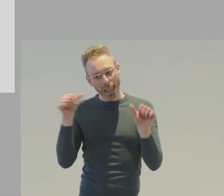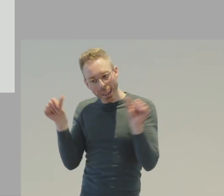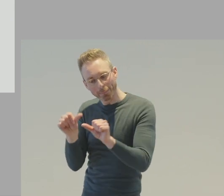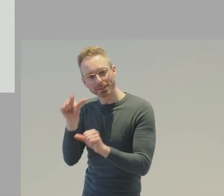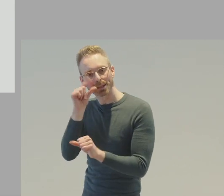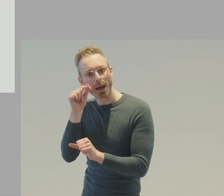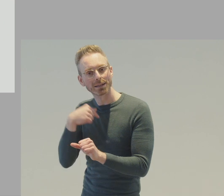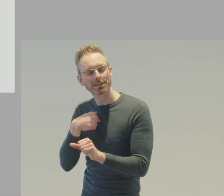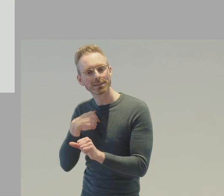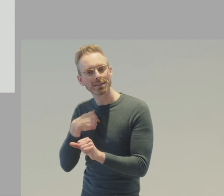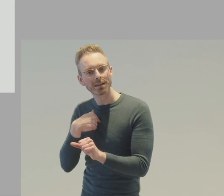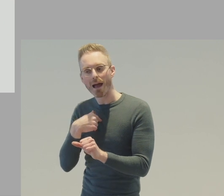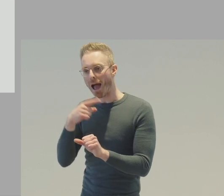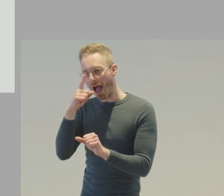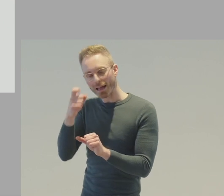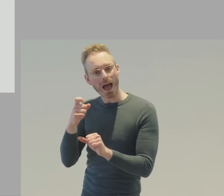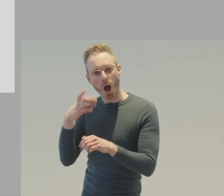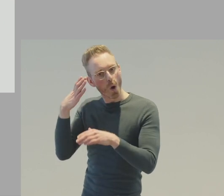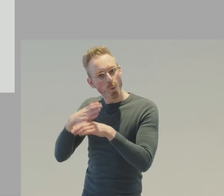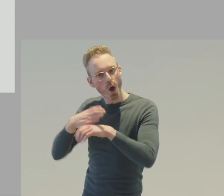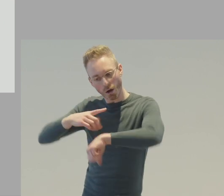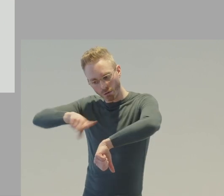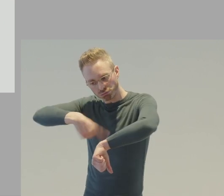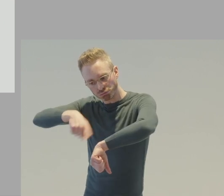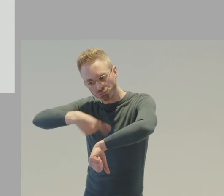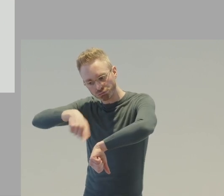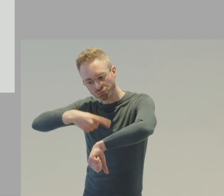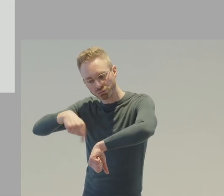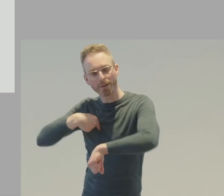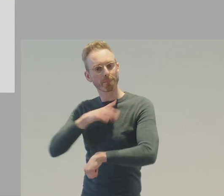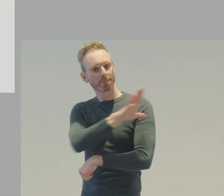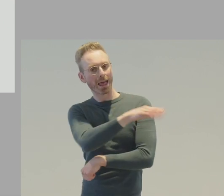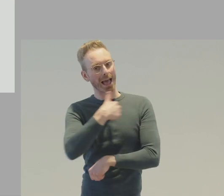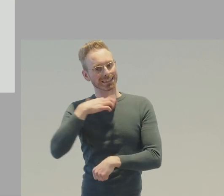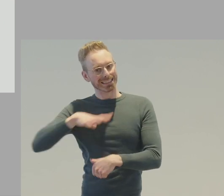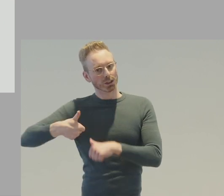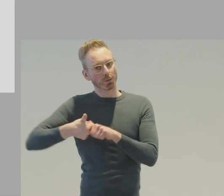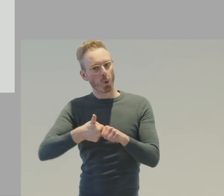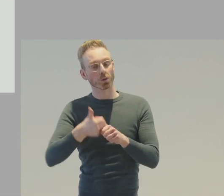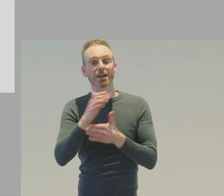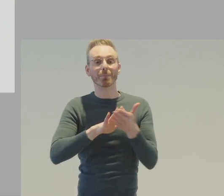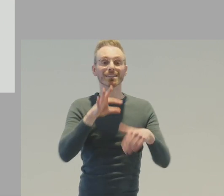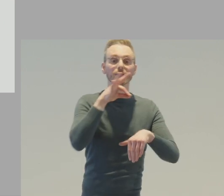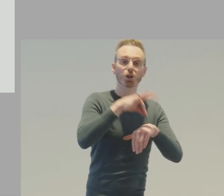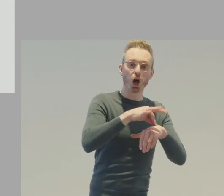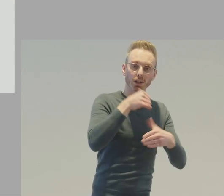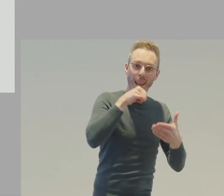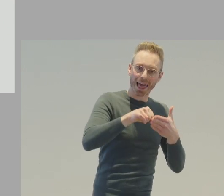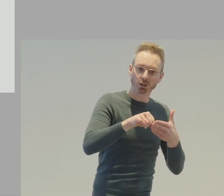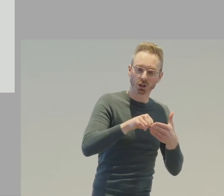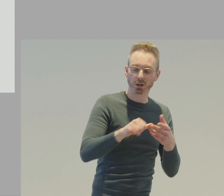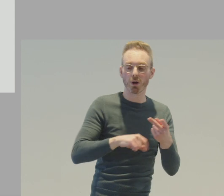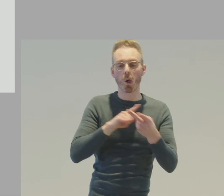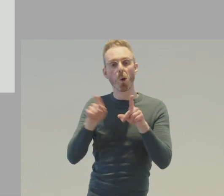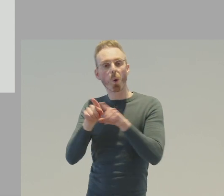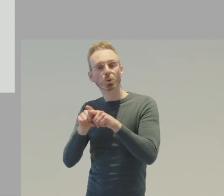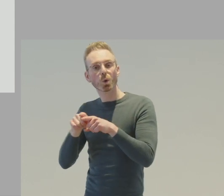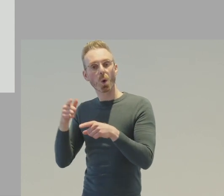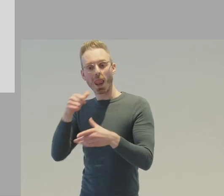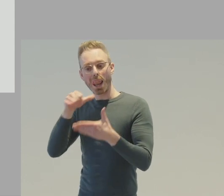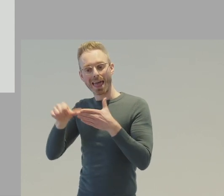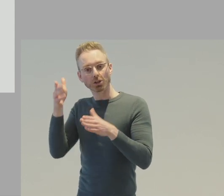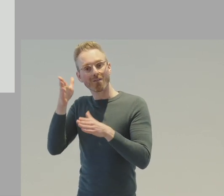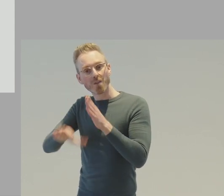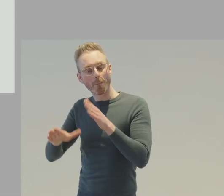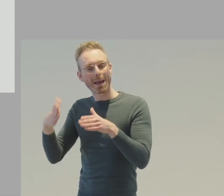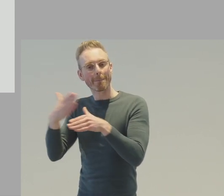becomes important when you talk about the work being supported, that I do still have a limited capacity for work, you might say. I can